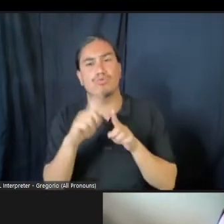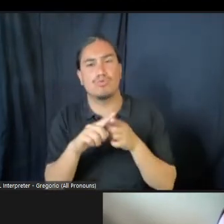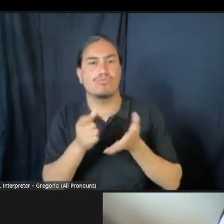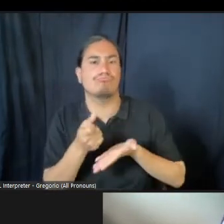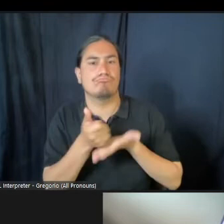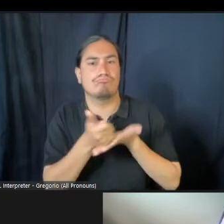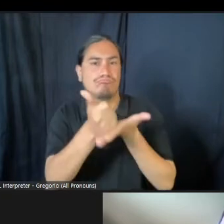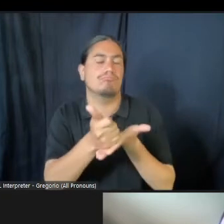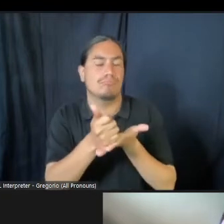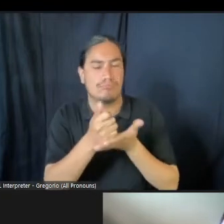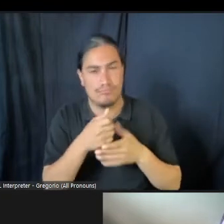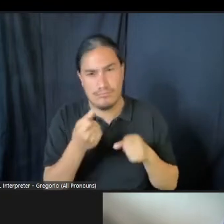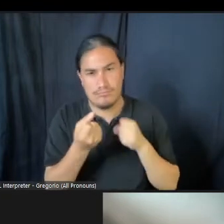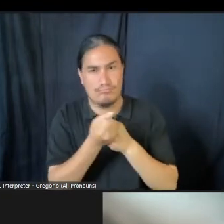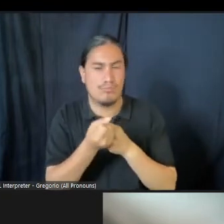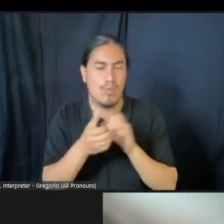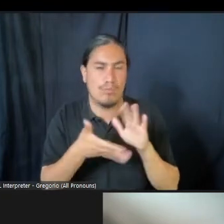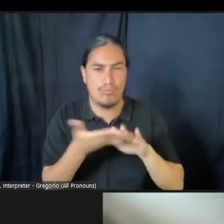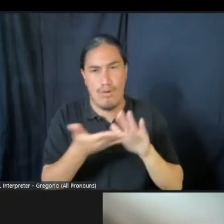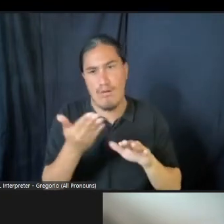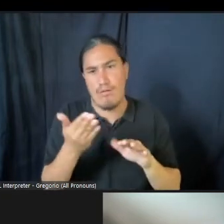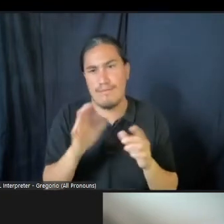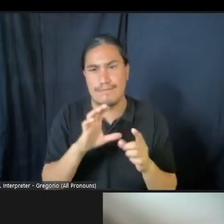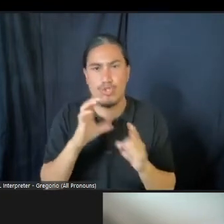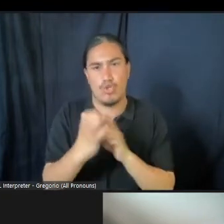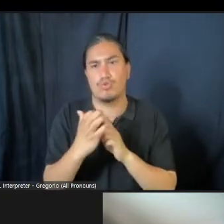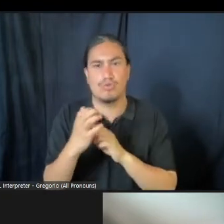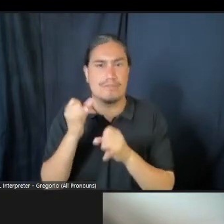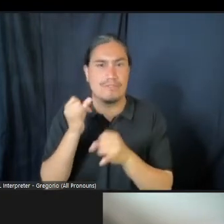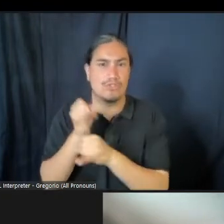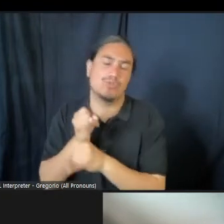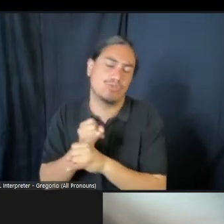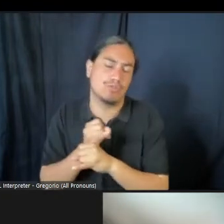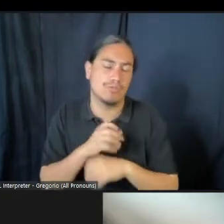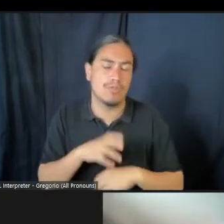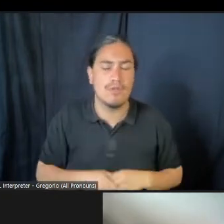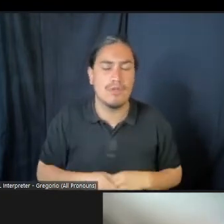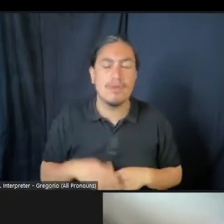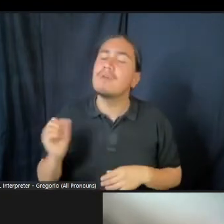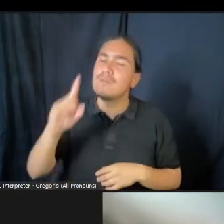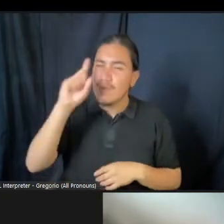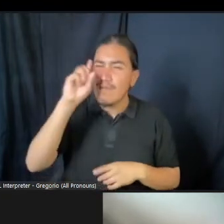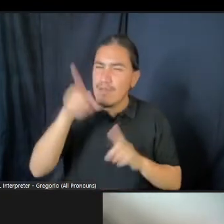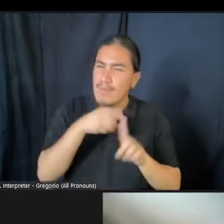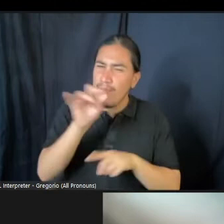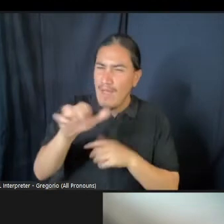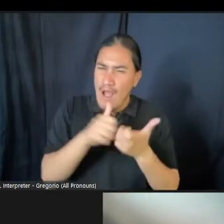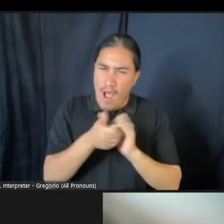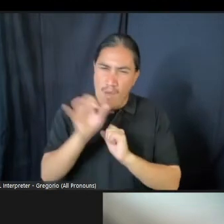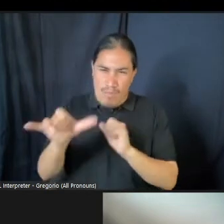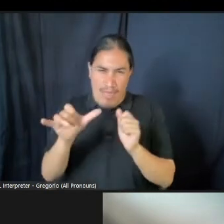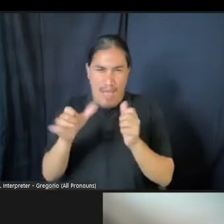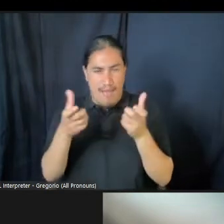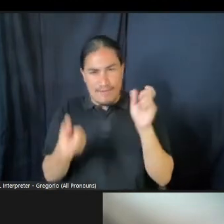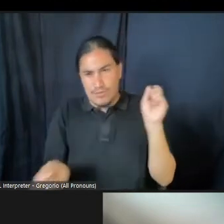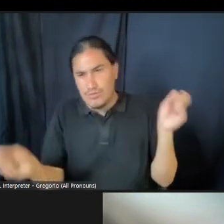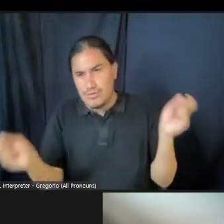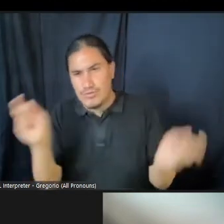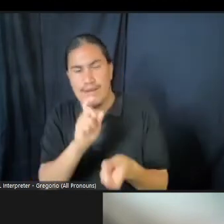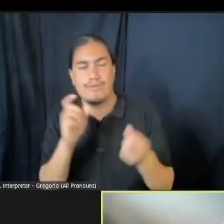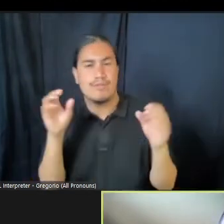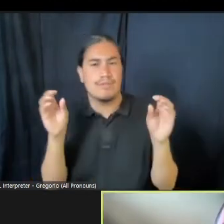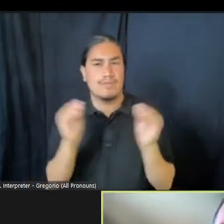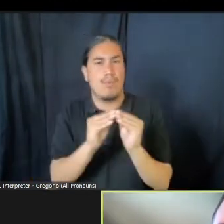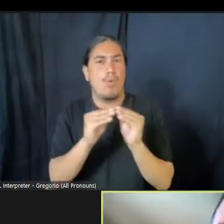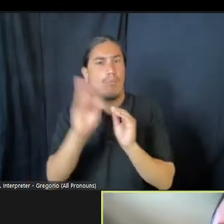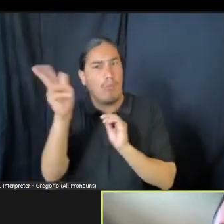I think about it in some maybe expanded and more purposefully analytical ways, hopefully now.